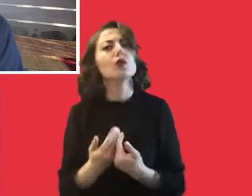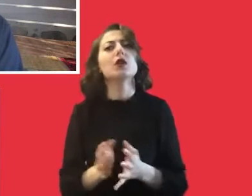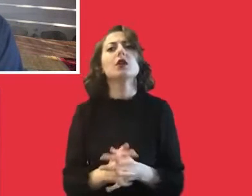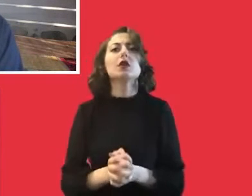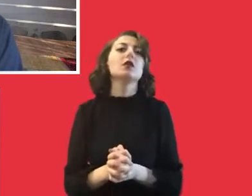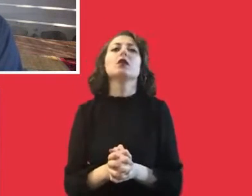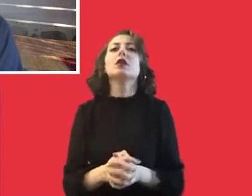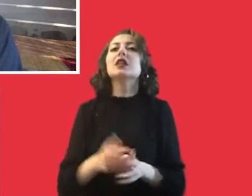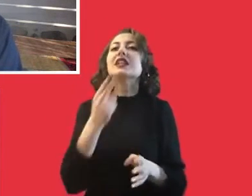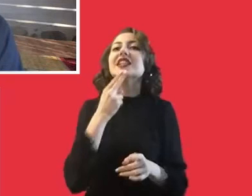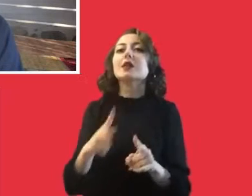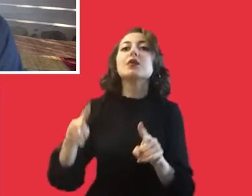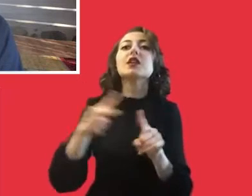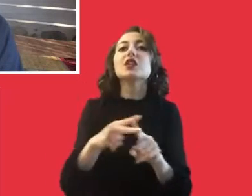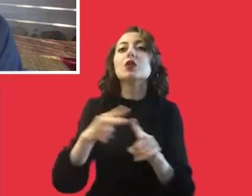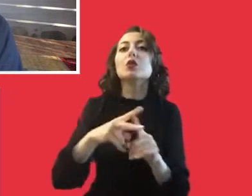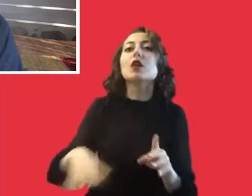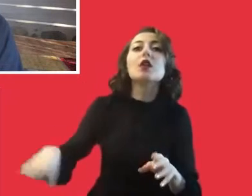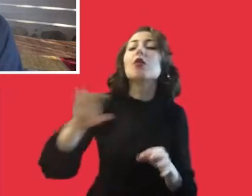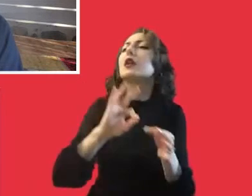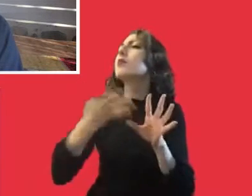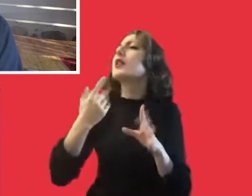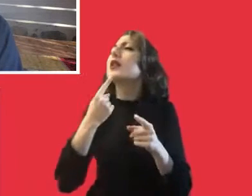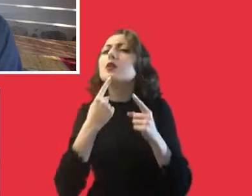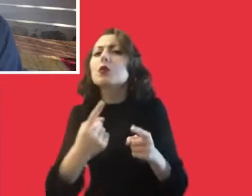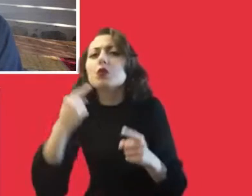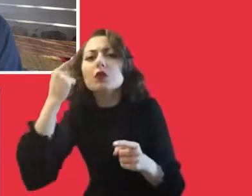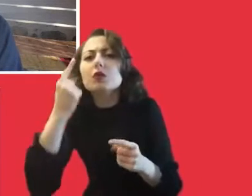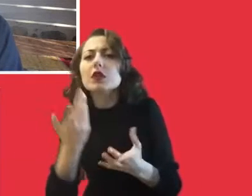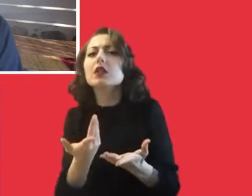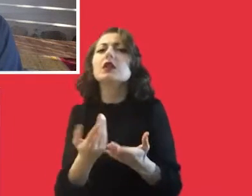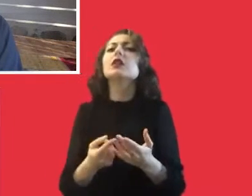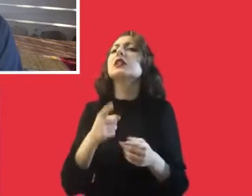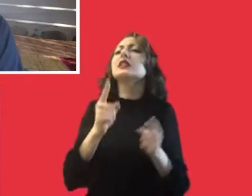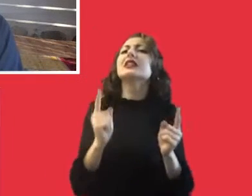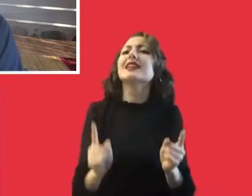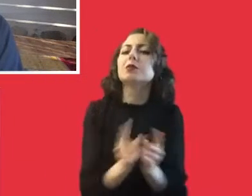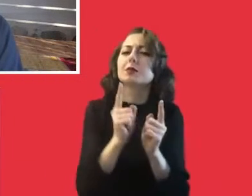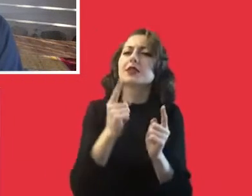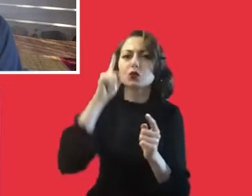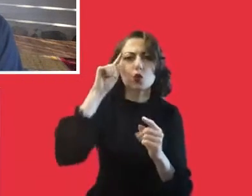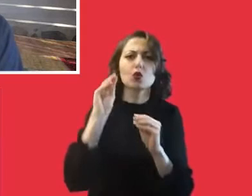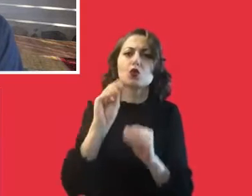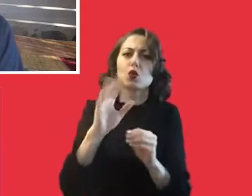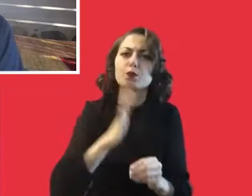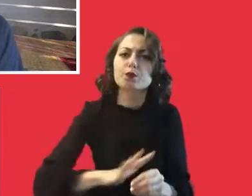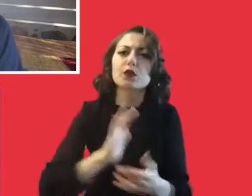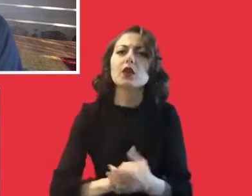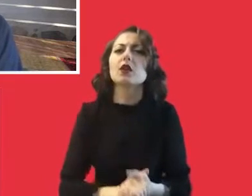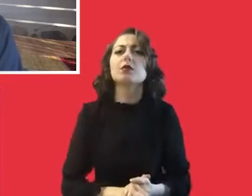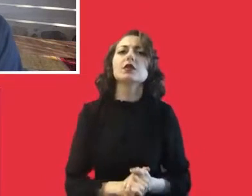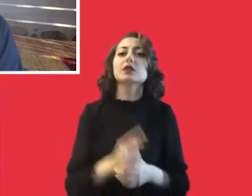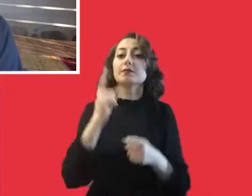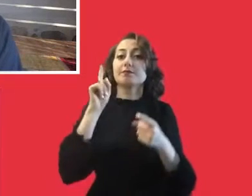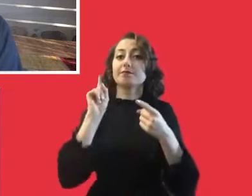play and to do sports. And so what can we say? What kind of an environment is this in CES? Let me talk about this.